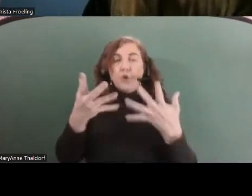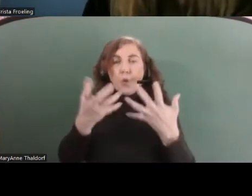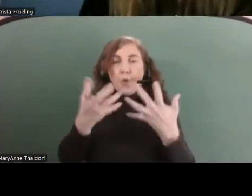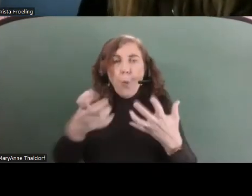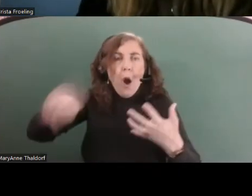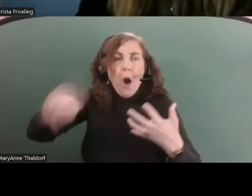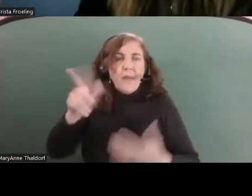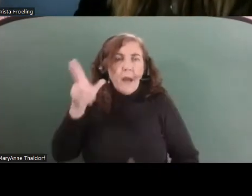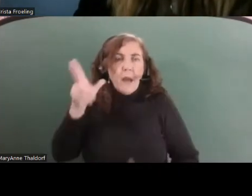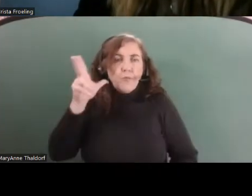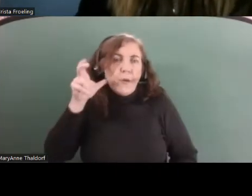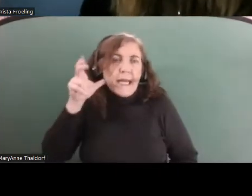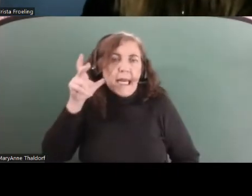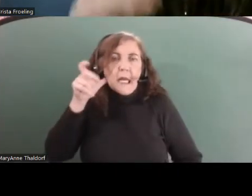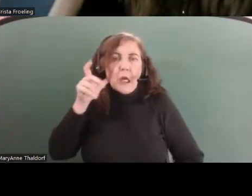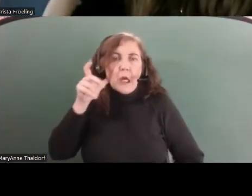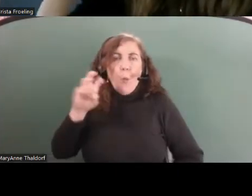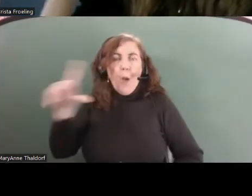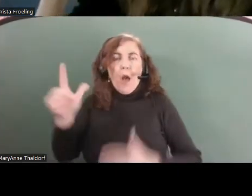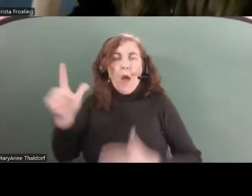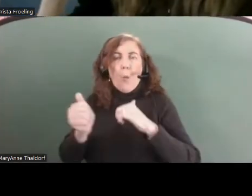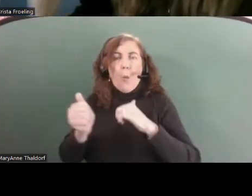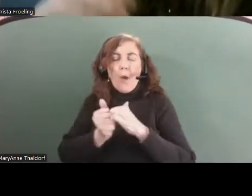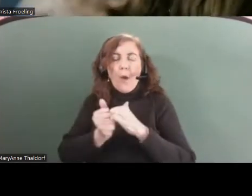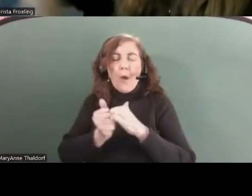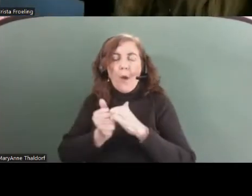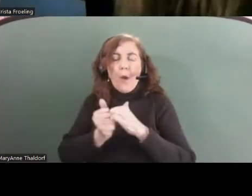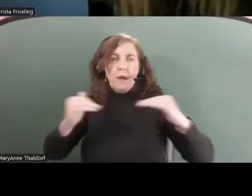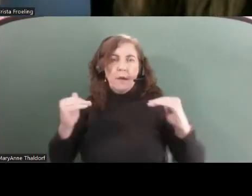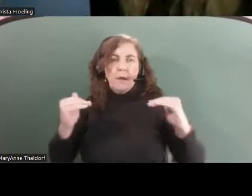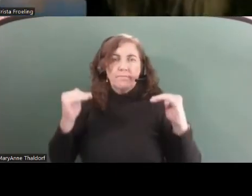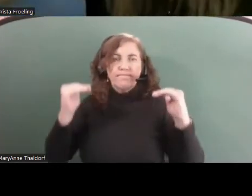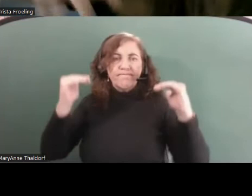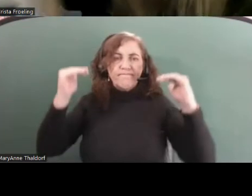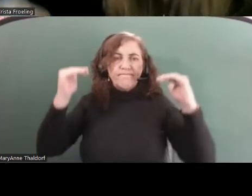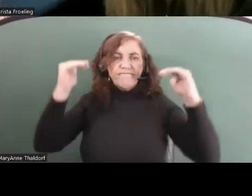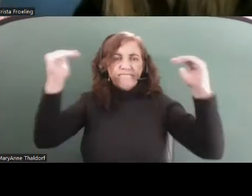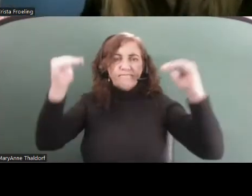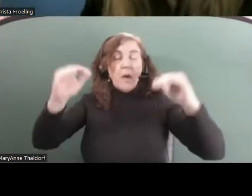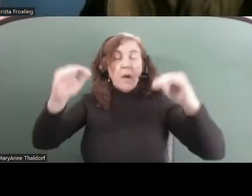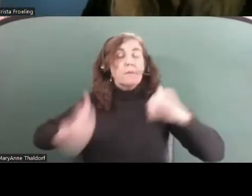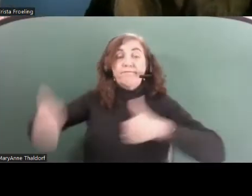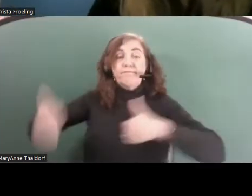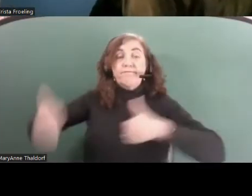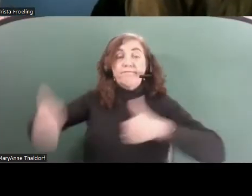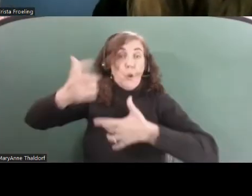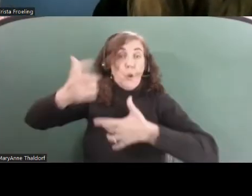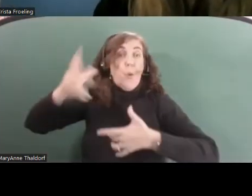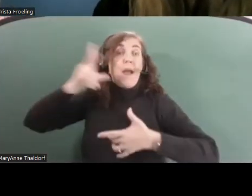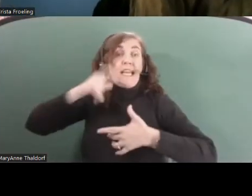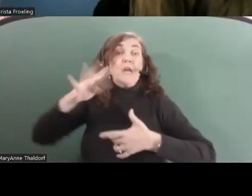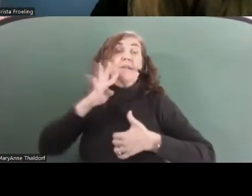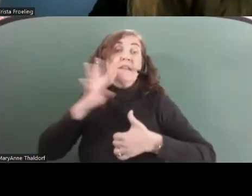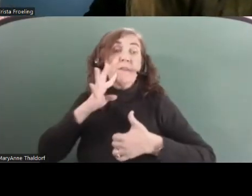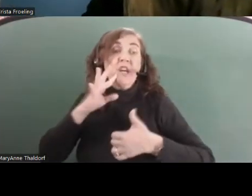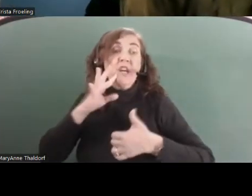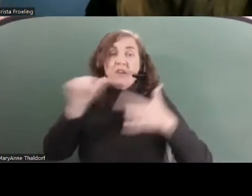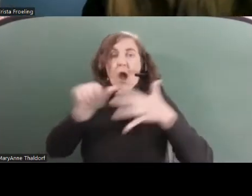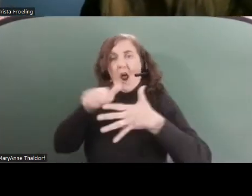be a certain loudness above all the noise that you don't want to listen to.